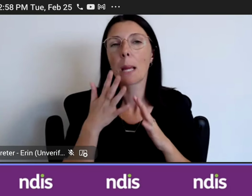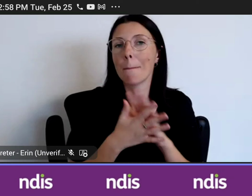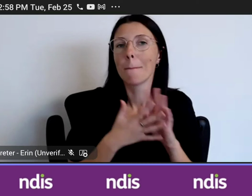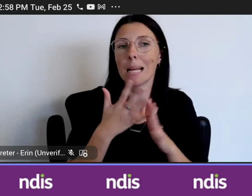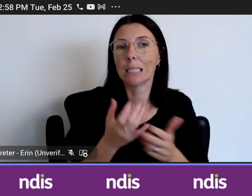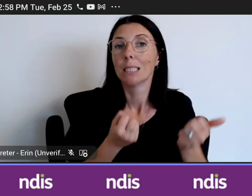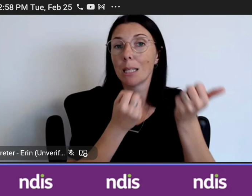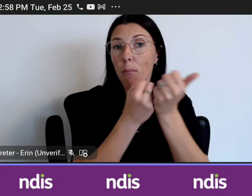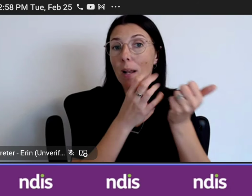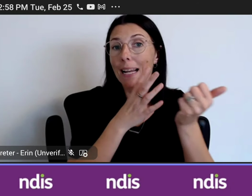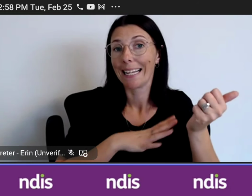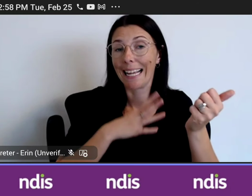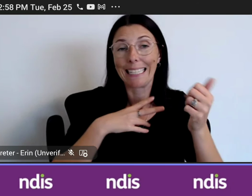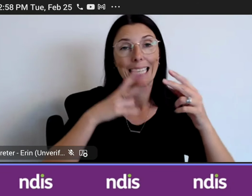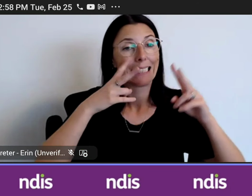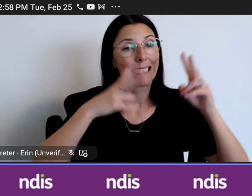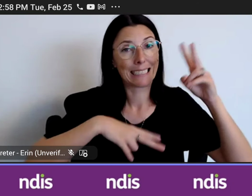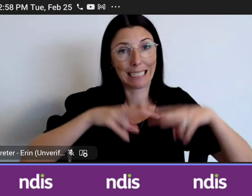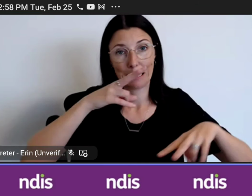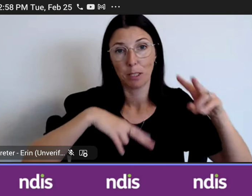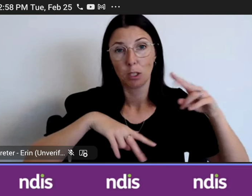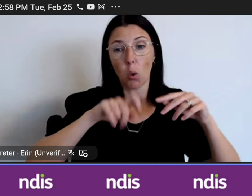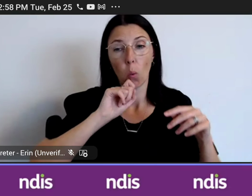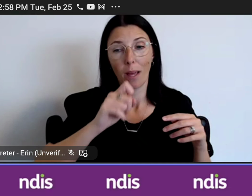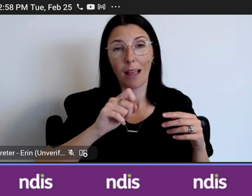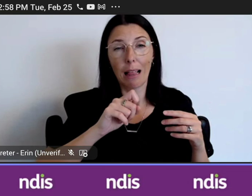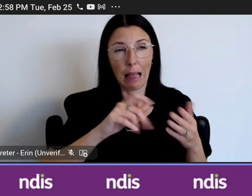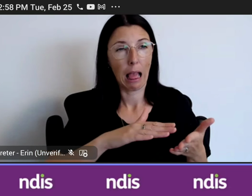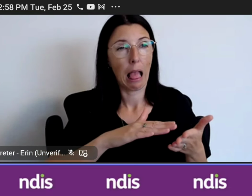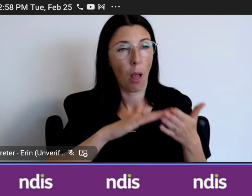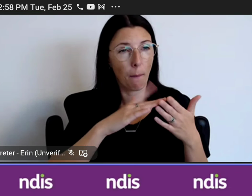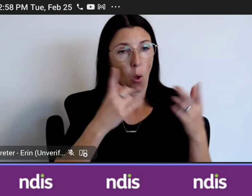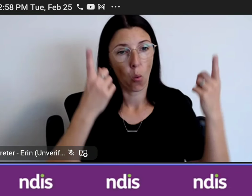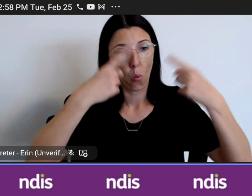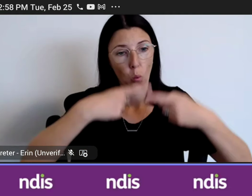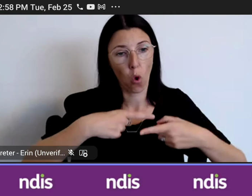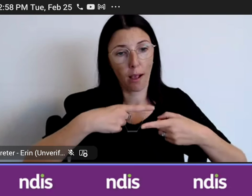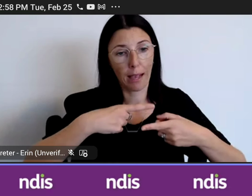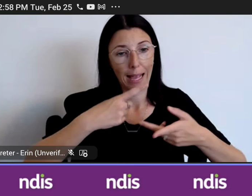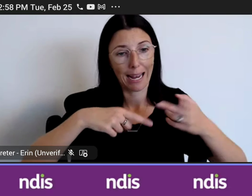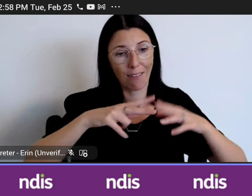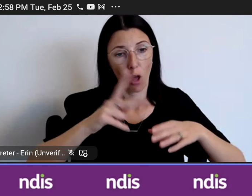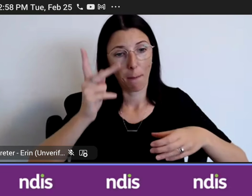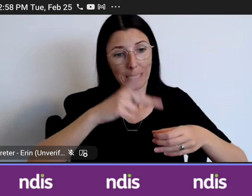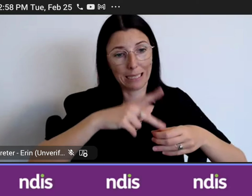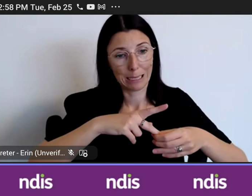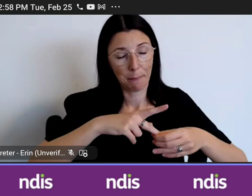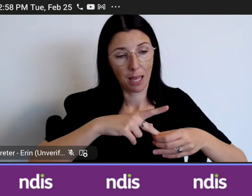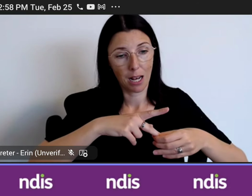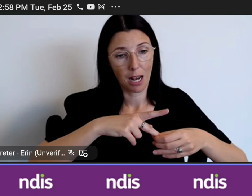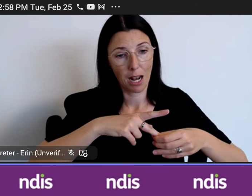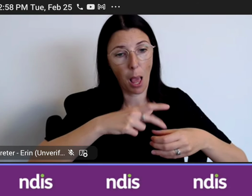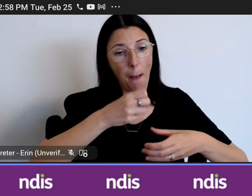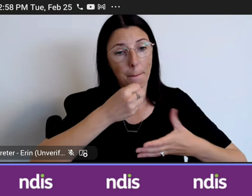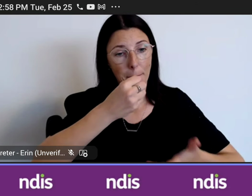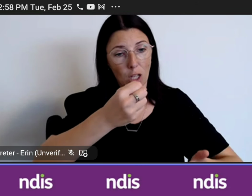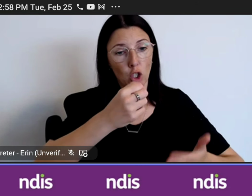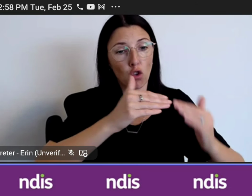needs assessment will form the basis of determining a participant's reasonable and necessary budget in the